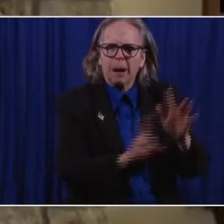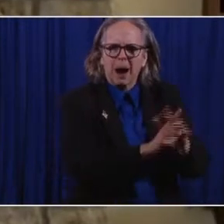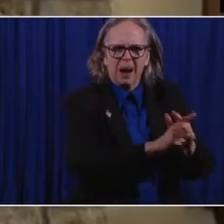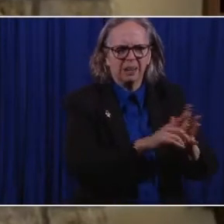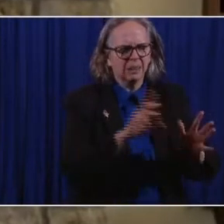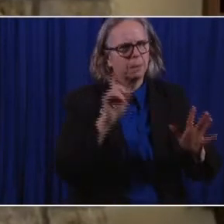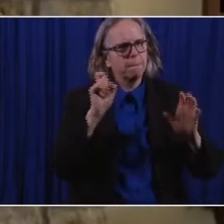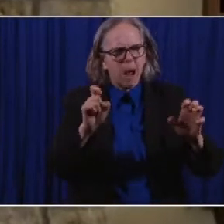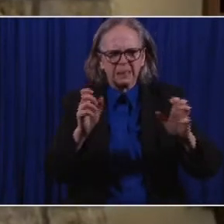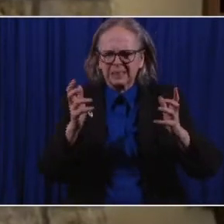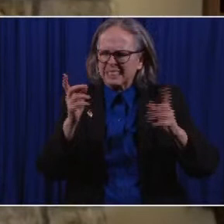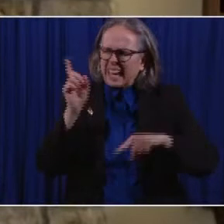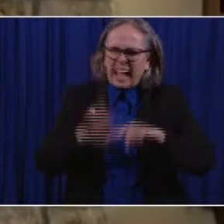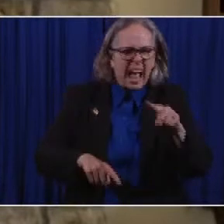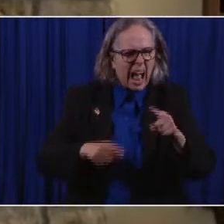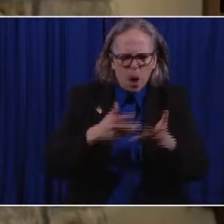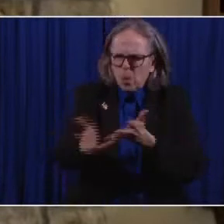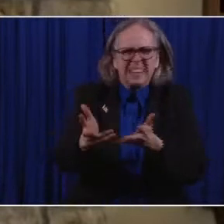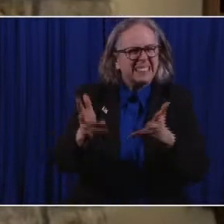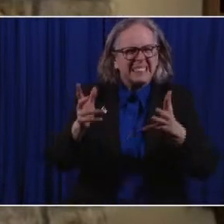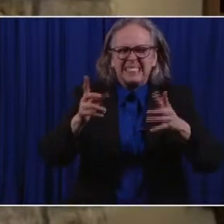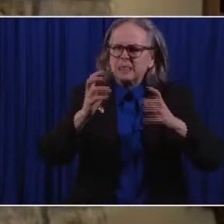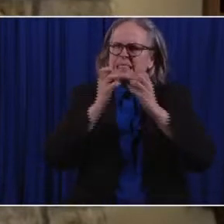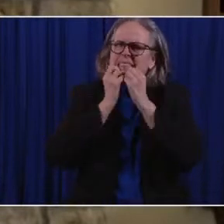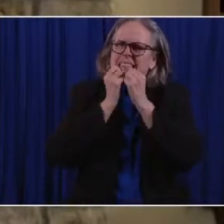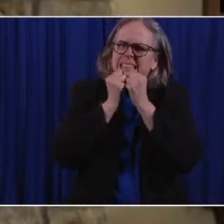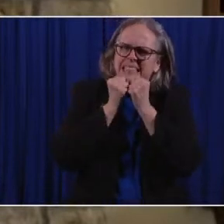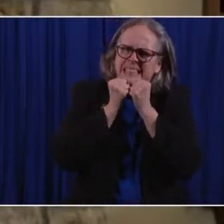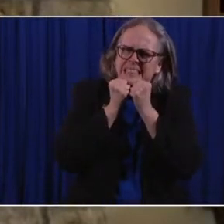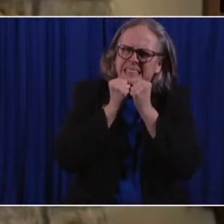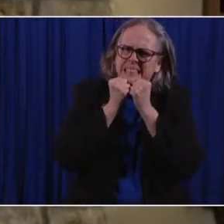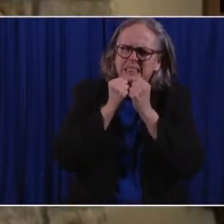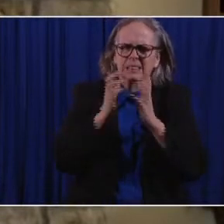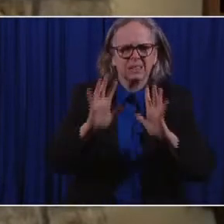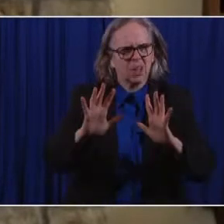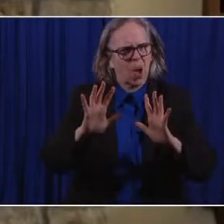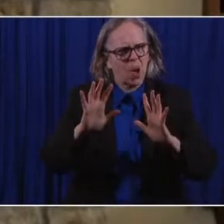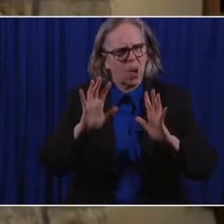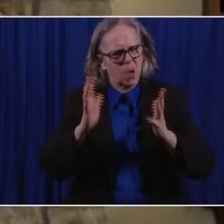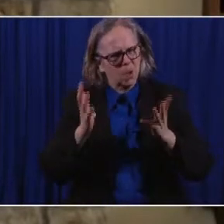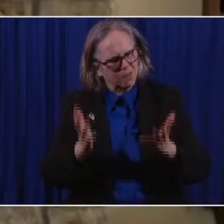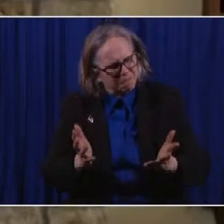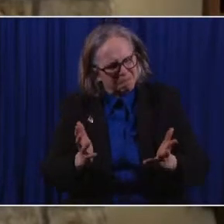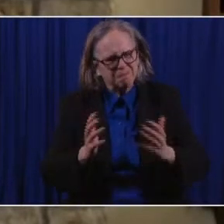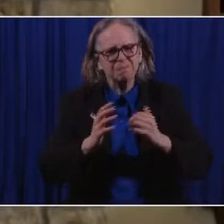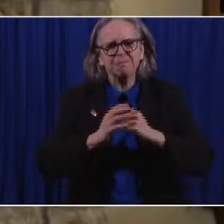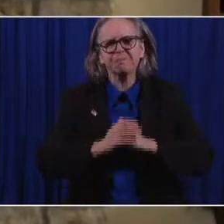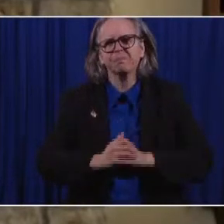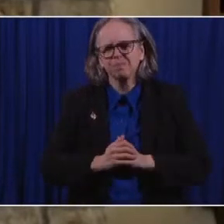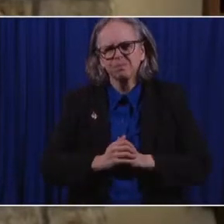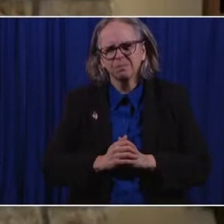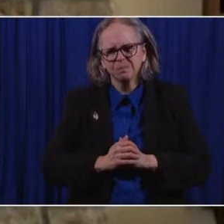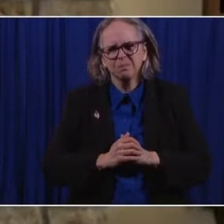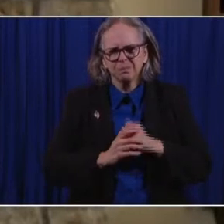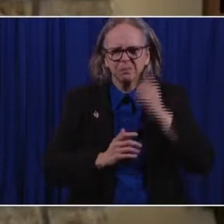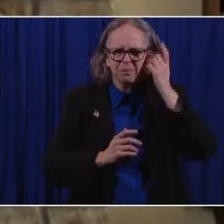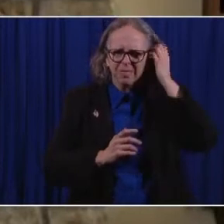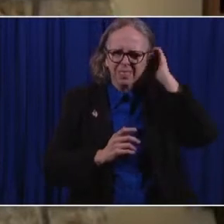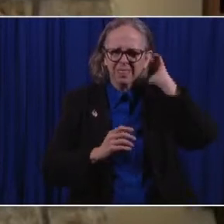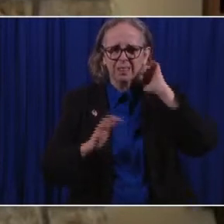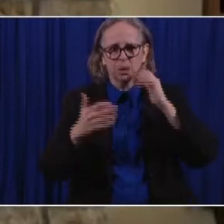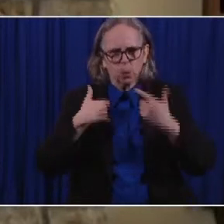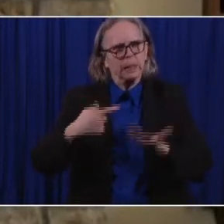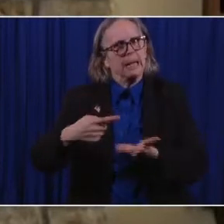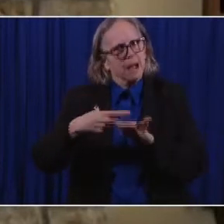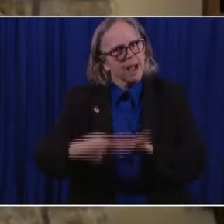And so, in answer to the question, we talk about this every single day. And when we